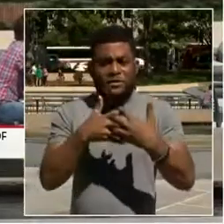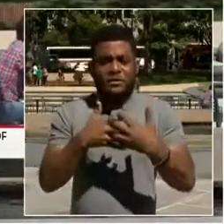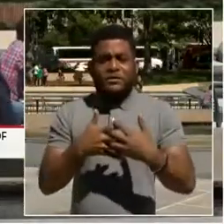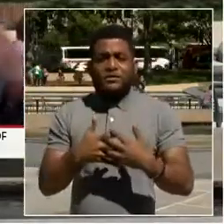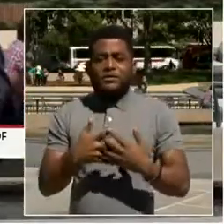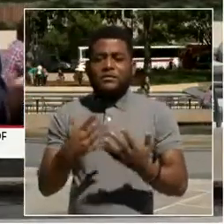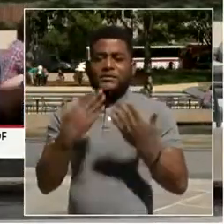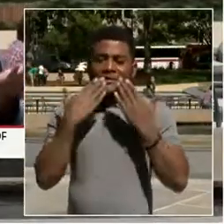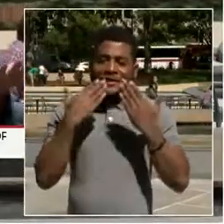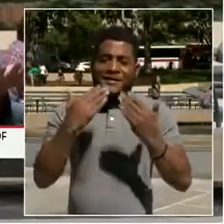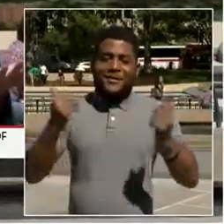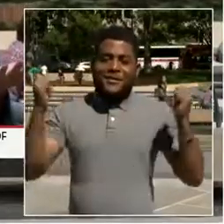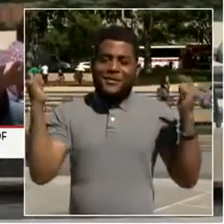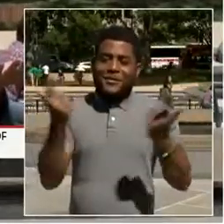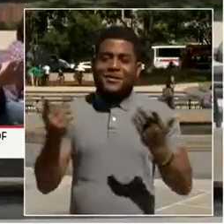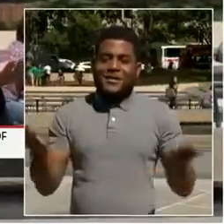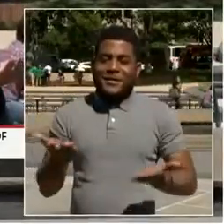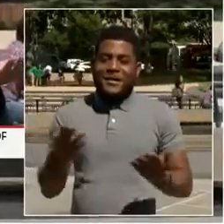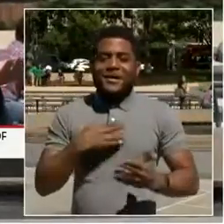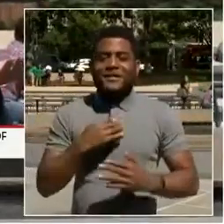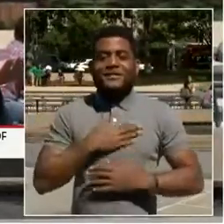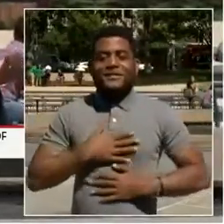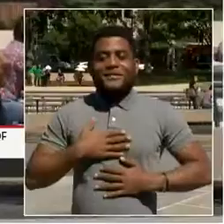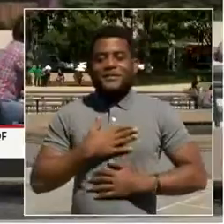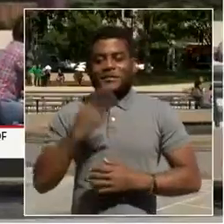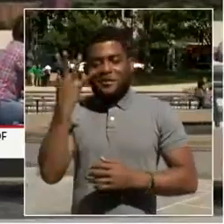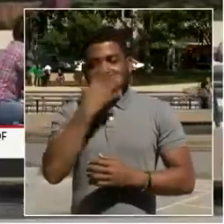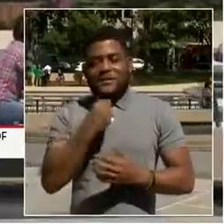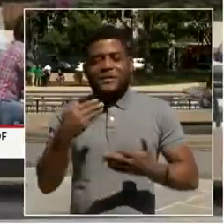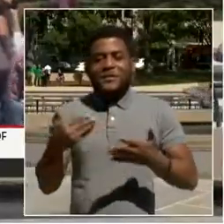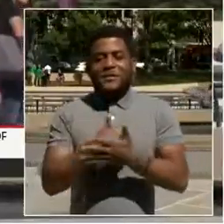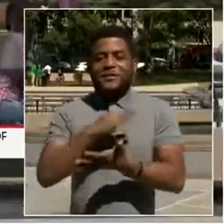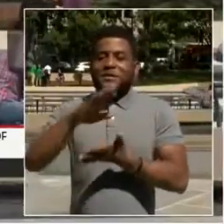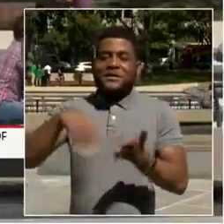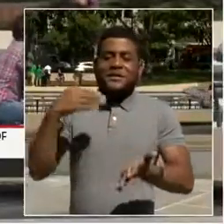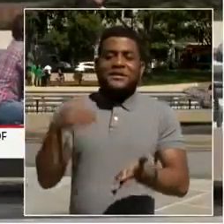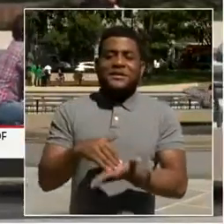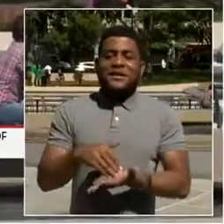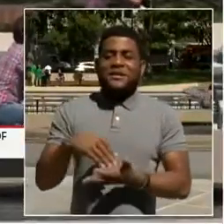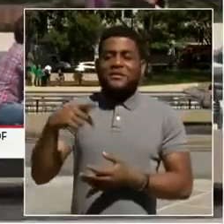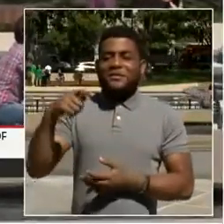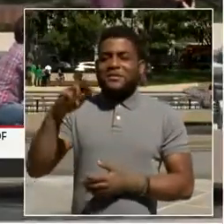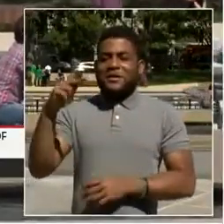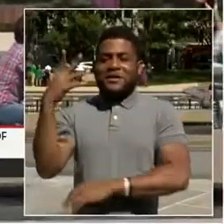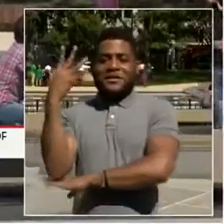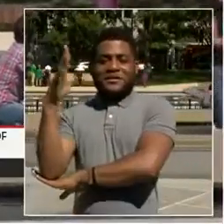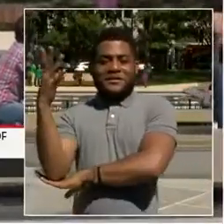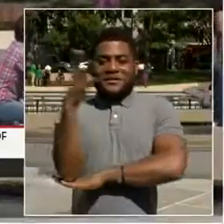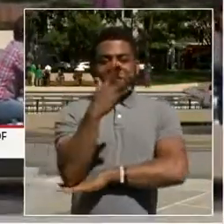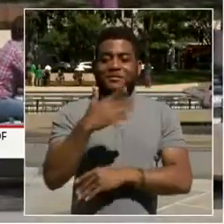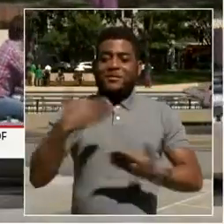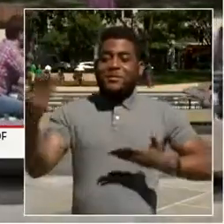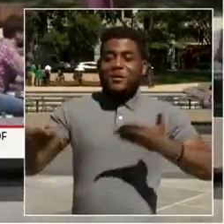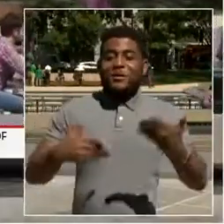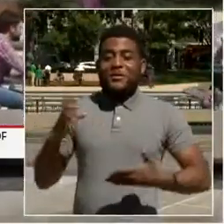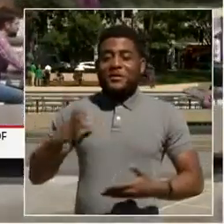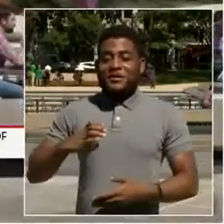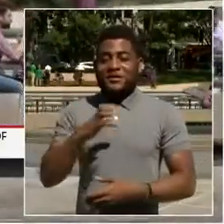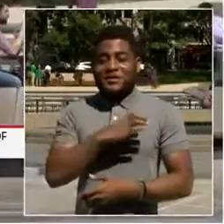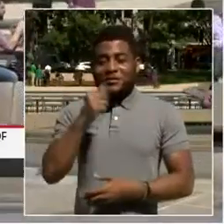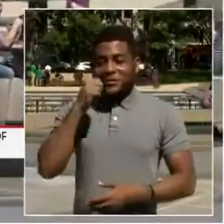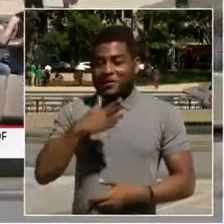here. Enjoy our beautiful new Central Park in Washington, D.C., and welcome our Congresswoman Eleanor Holmes